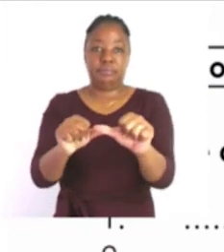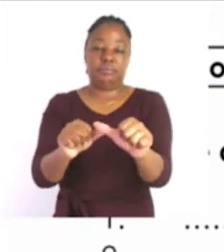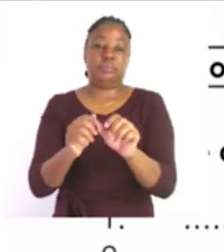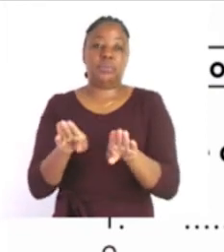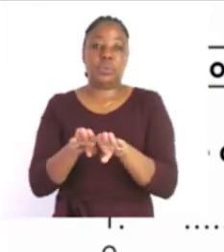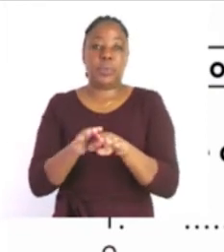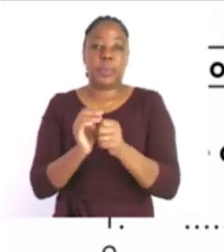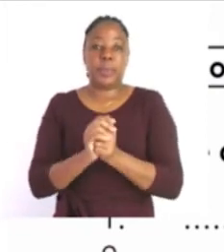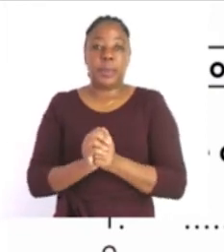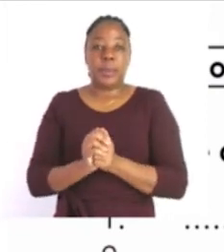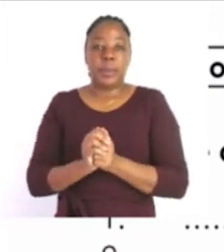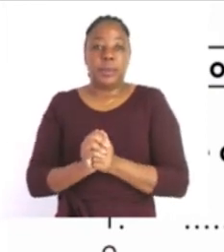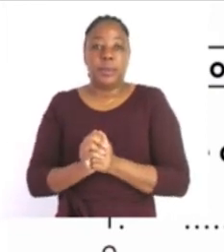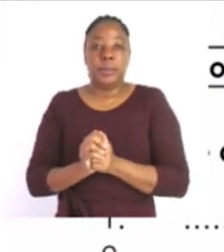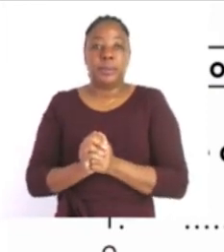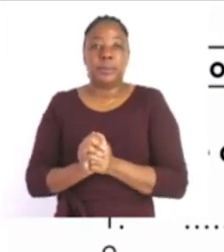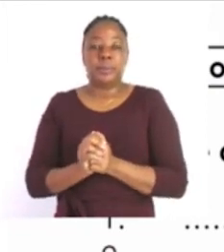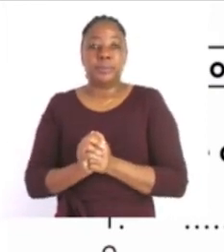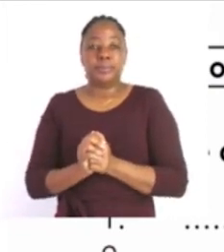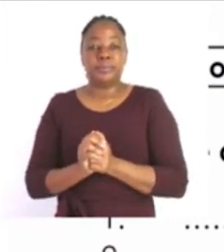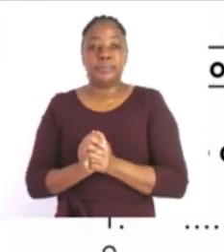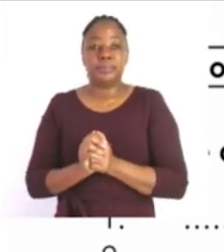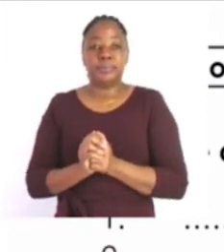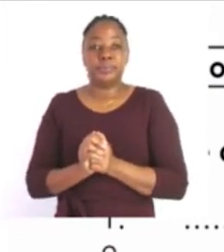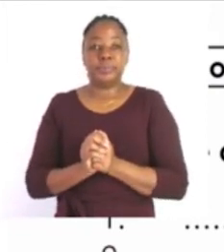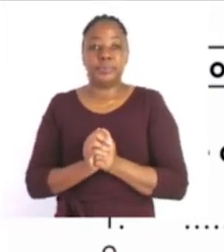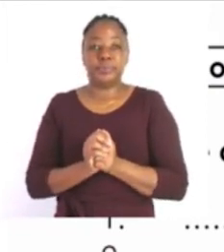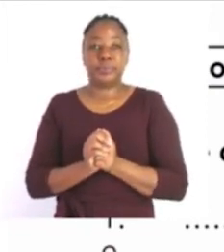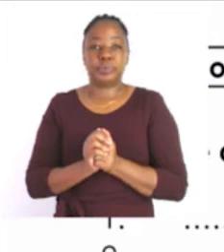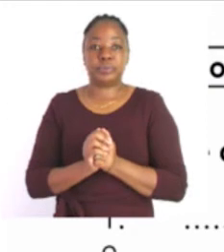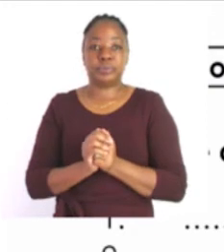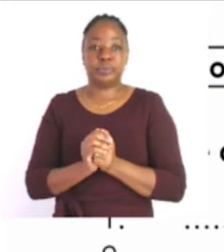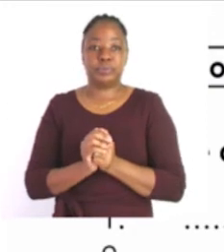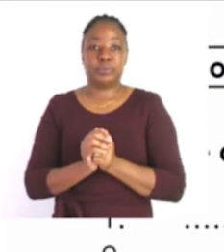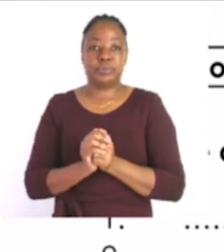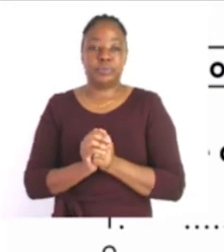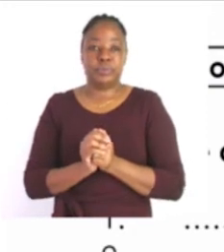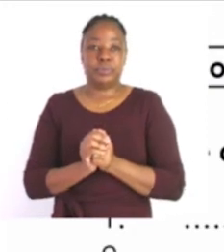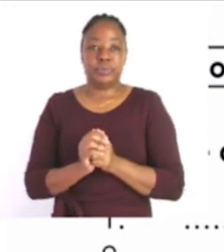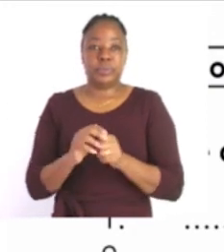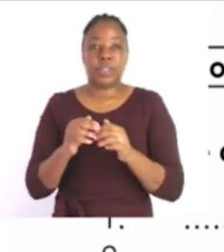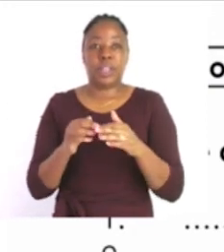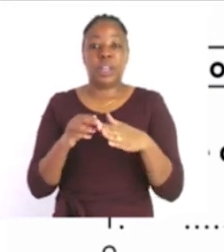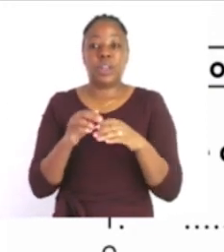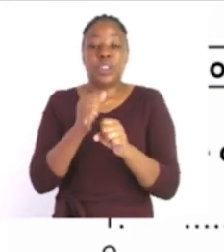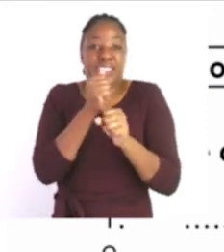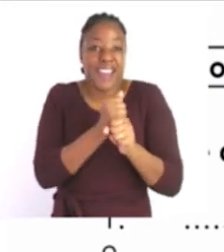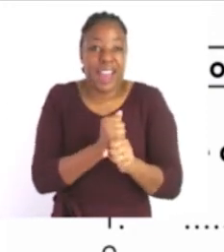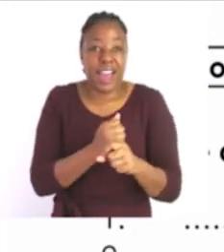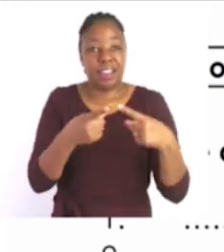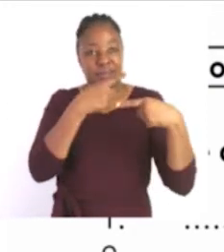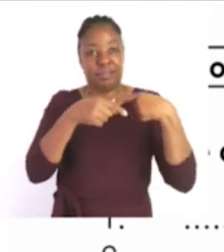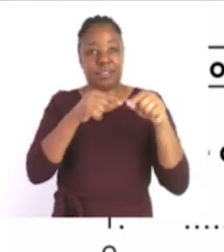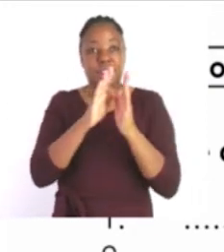you get stuck, go back to the table and check whether you use who,